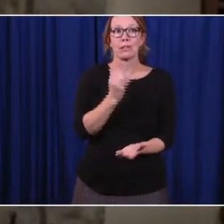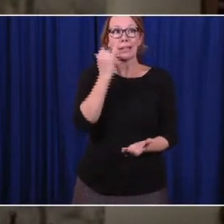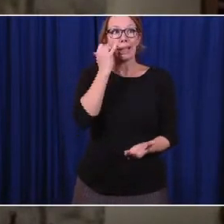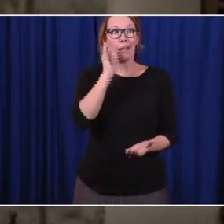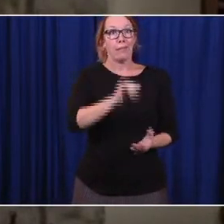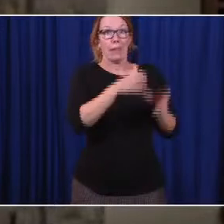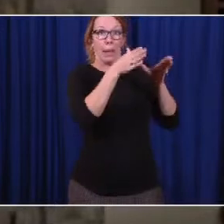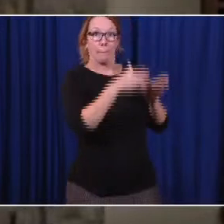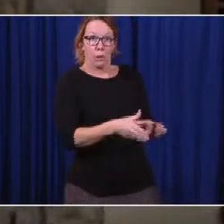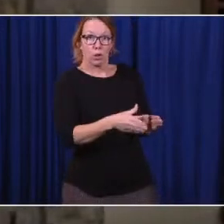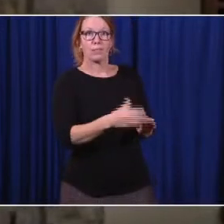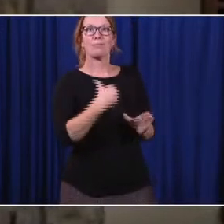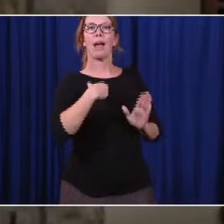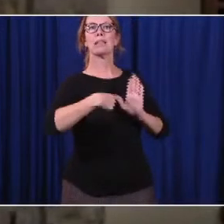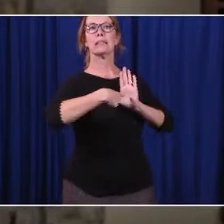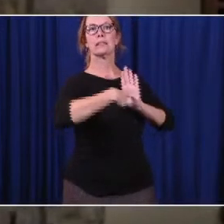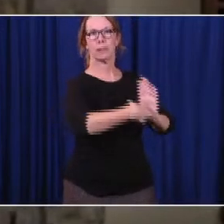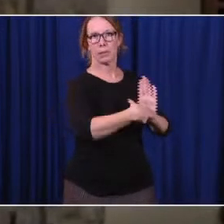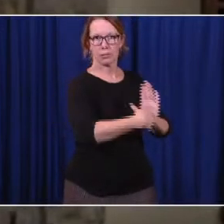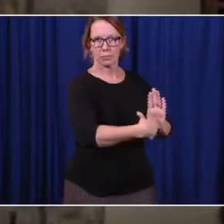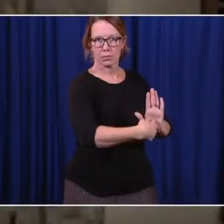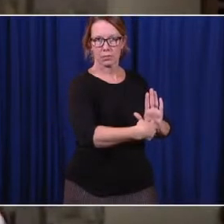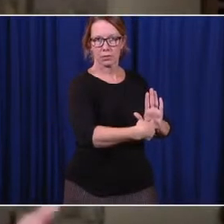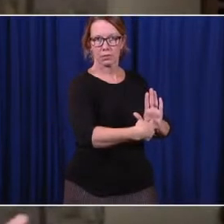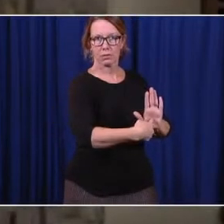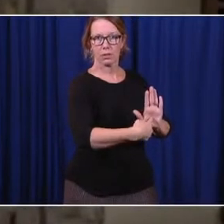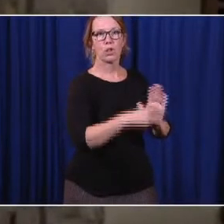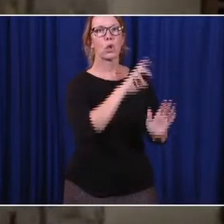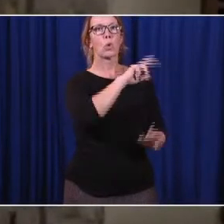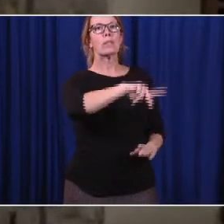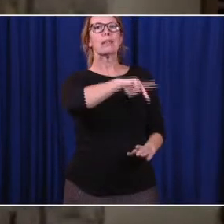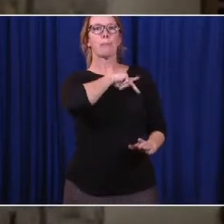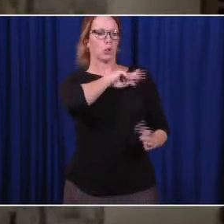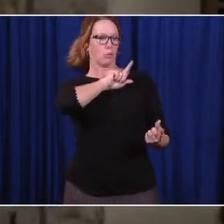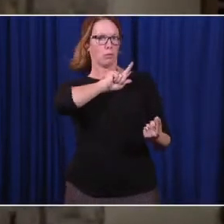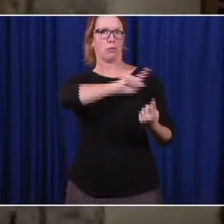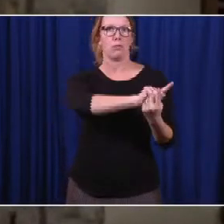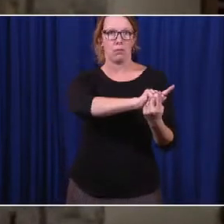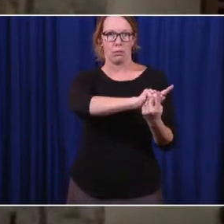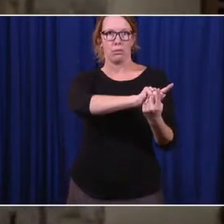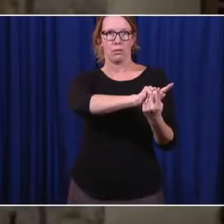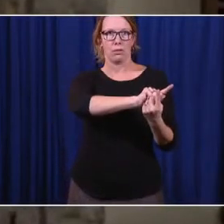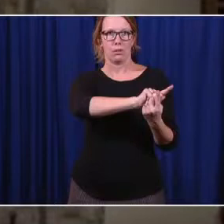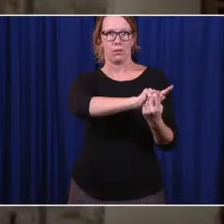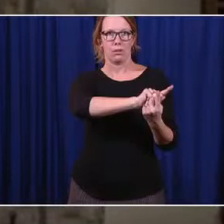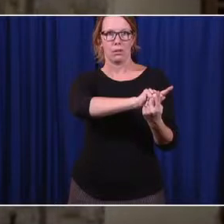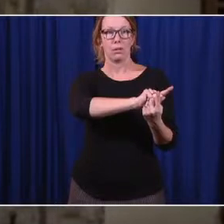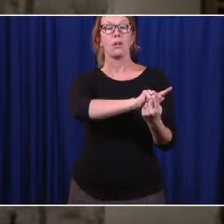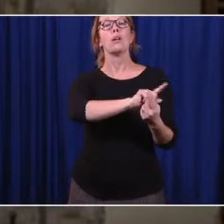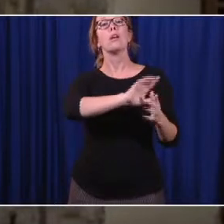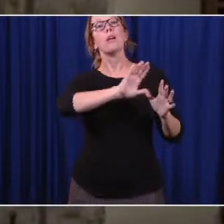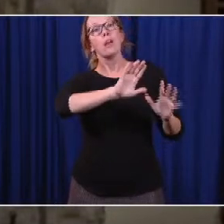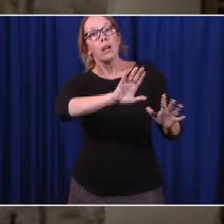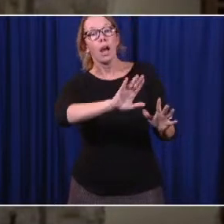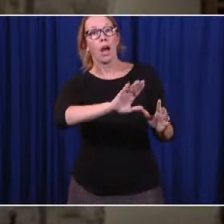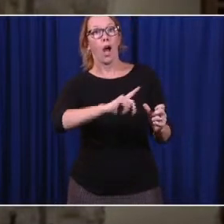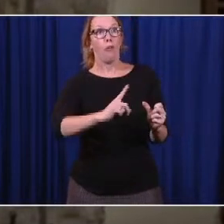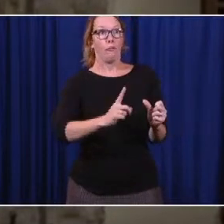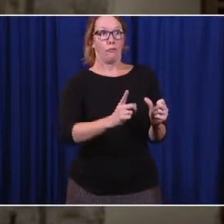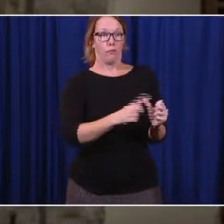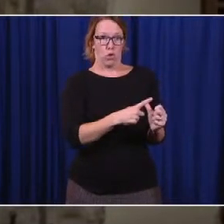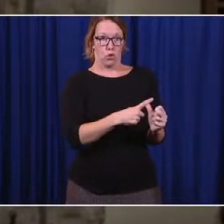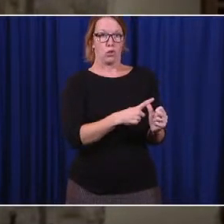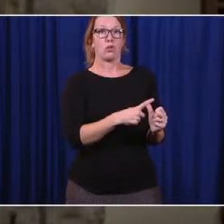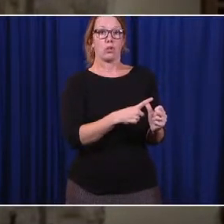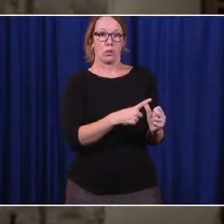person, for example, had symptoms. So it is a personal contact that initially was felt was